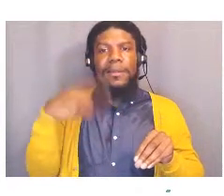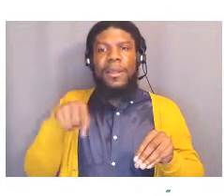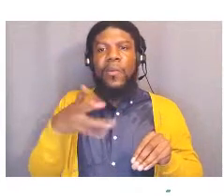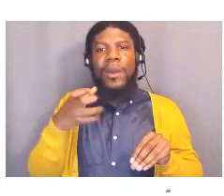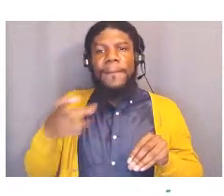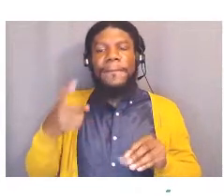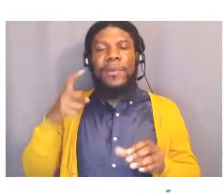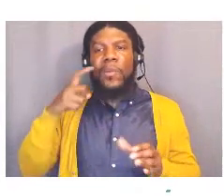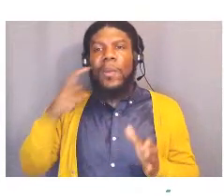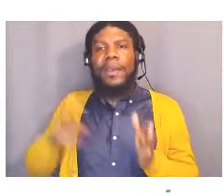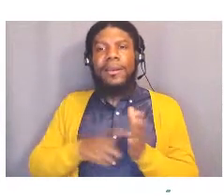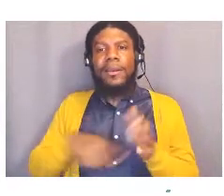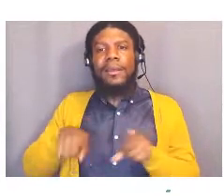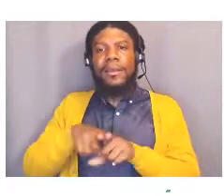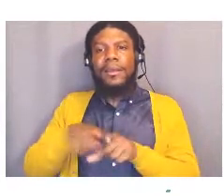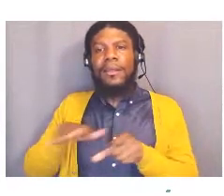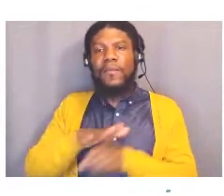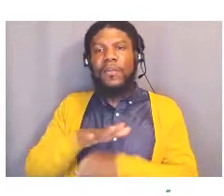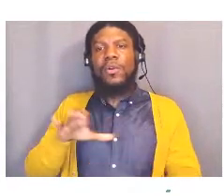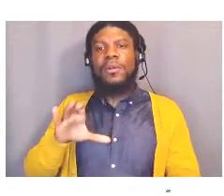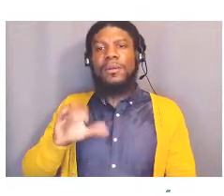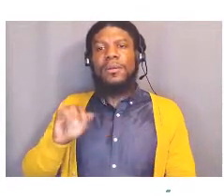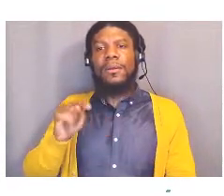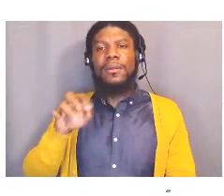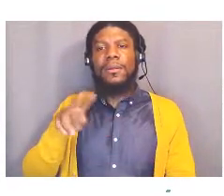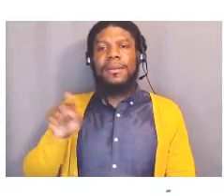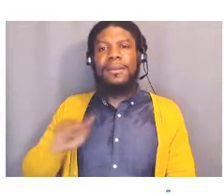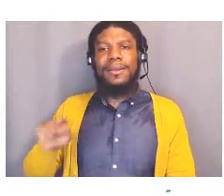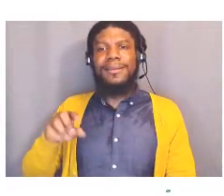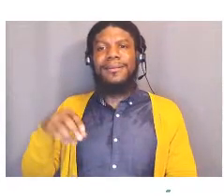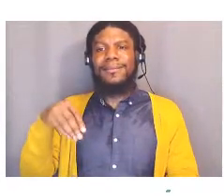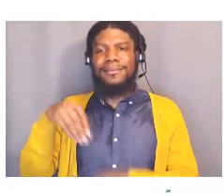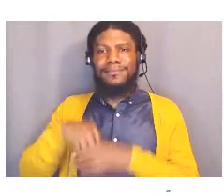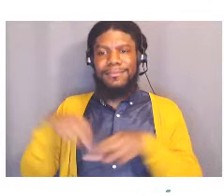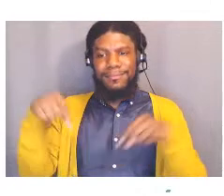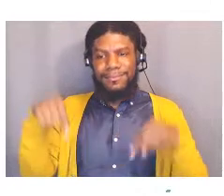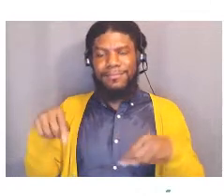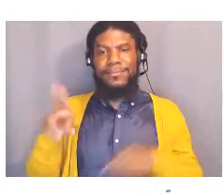as full citizens in these United States.